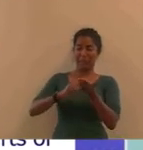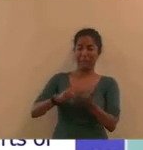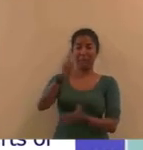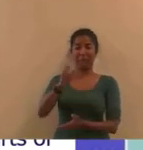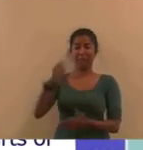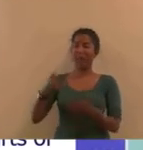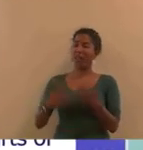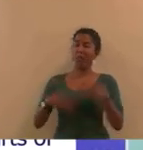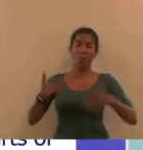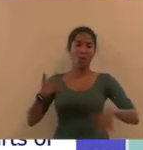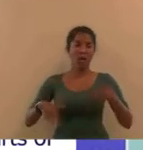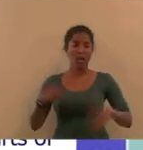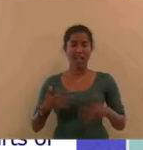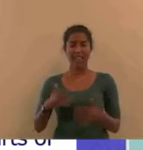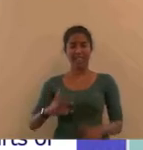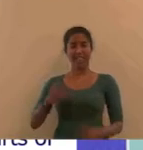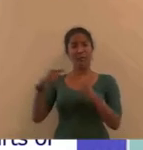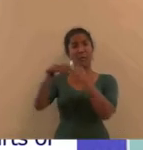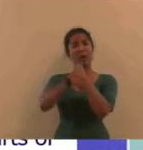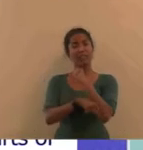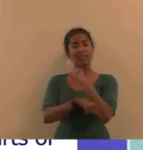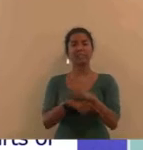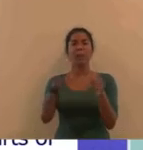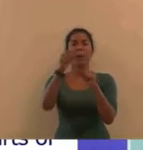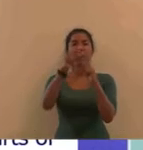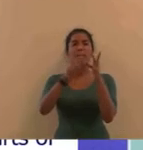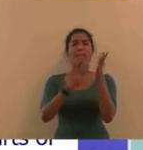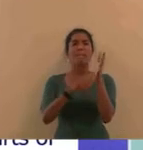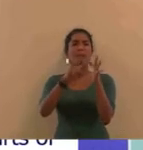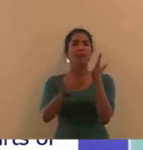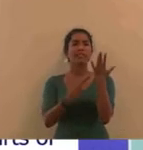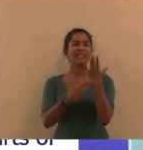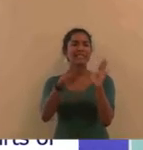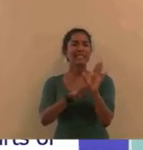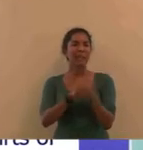poverty. Poverty meaning people who are extremely poor.